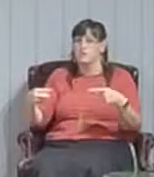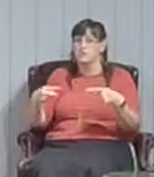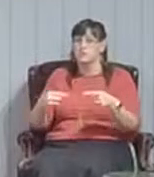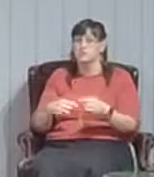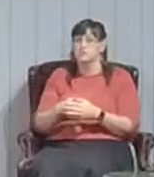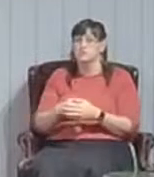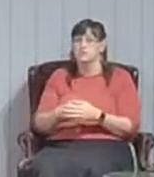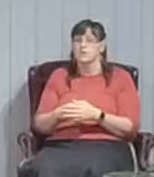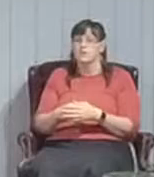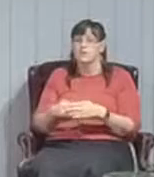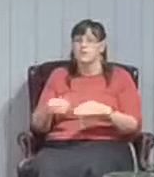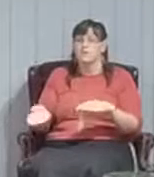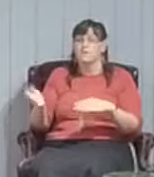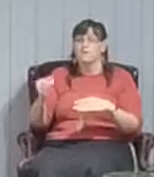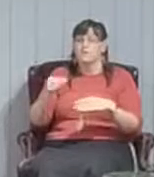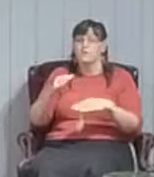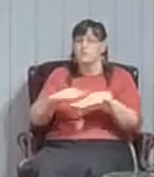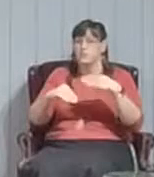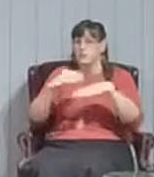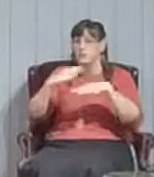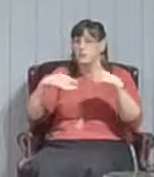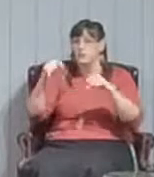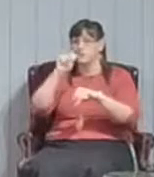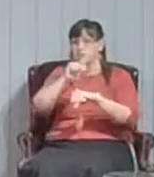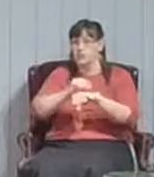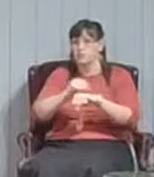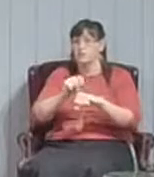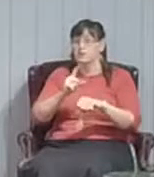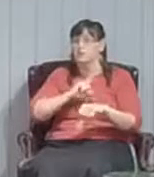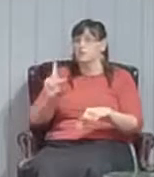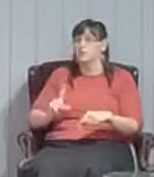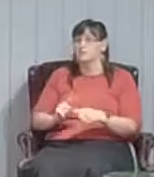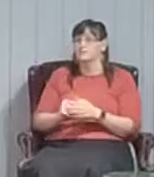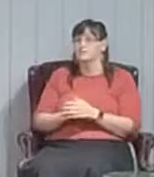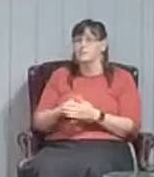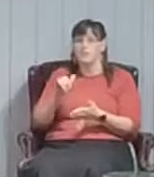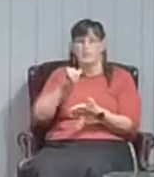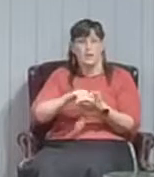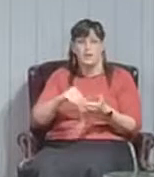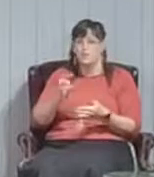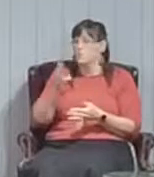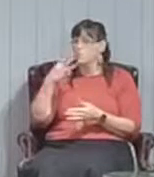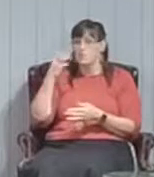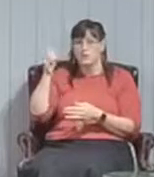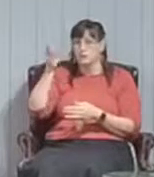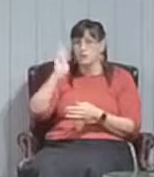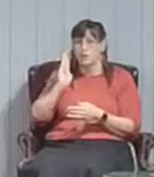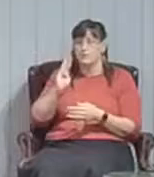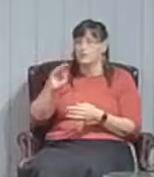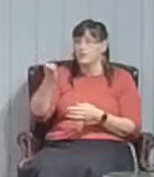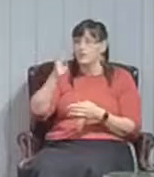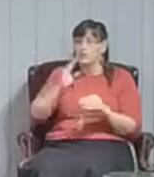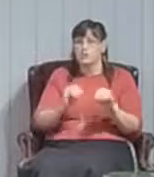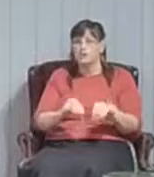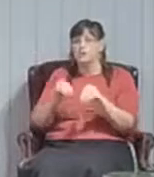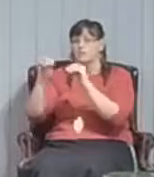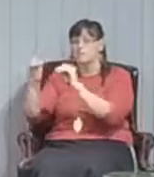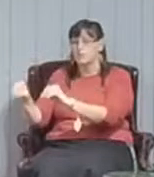That was not God. God had removed the Jews And 70 years later,